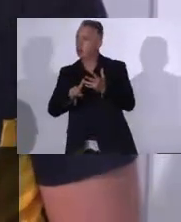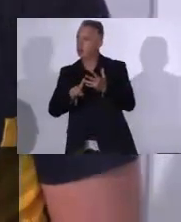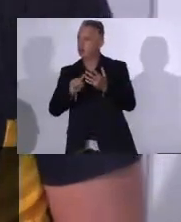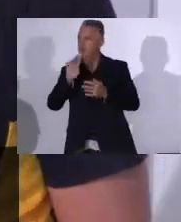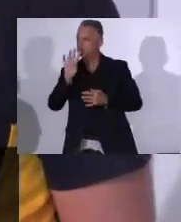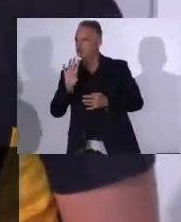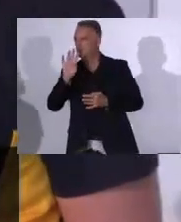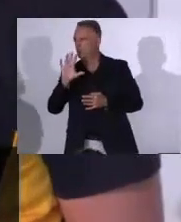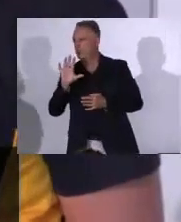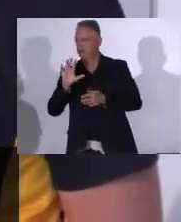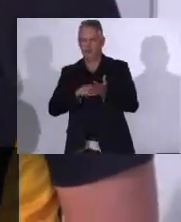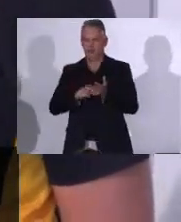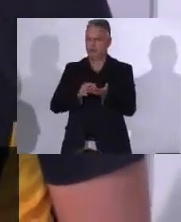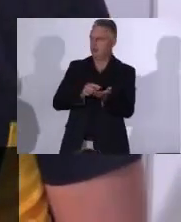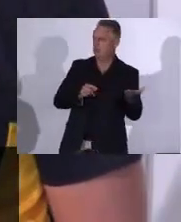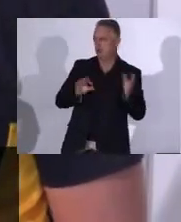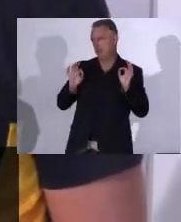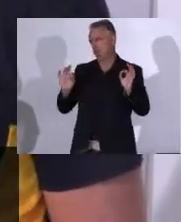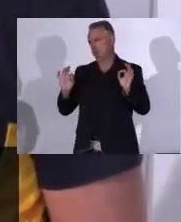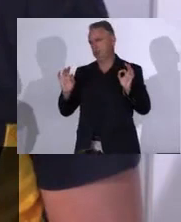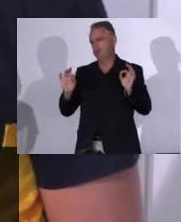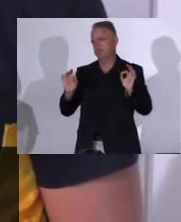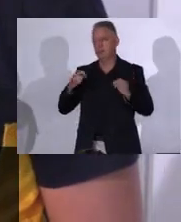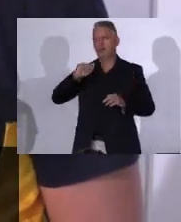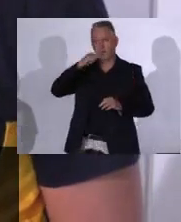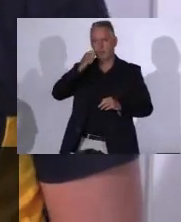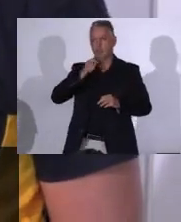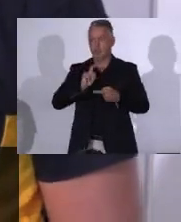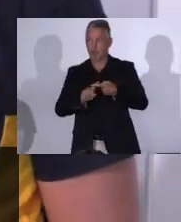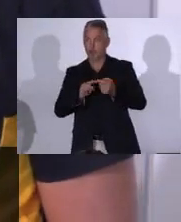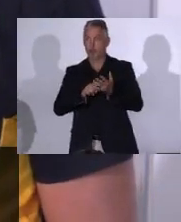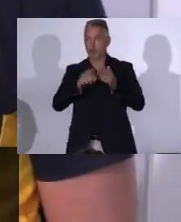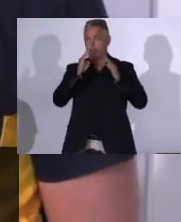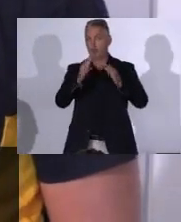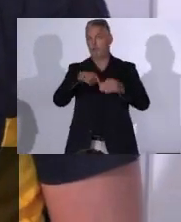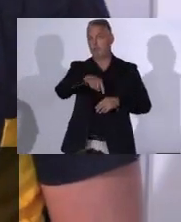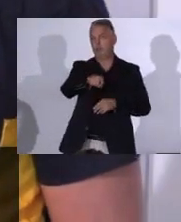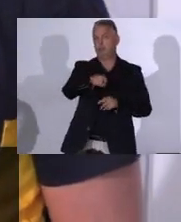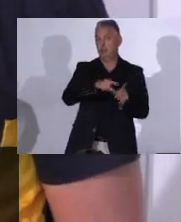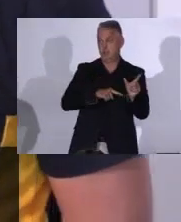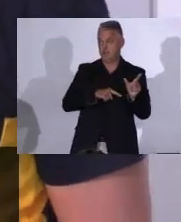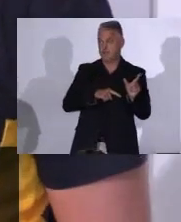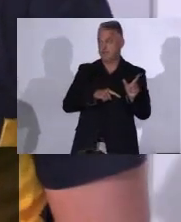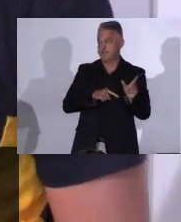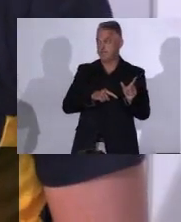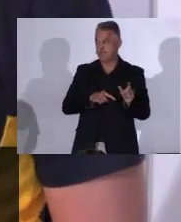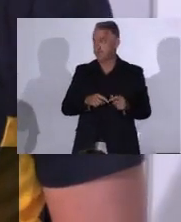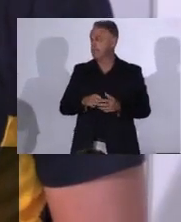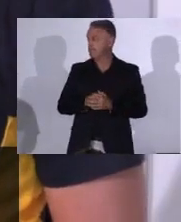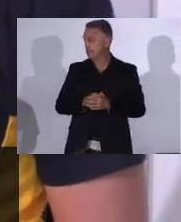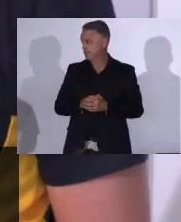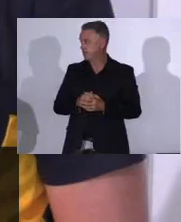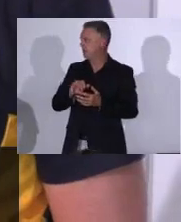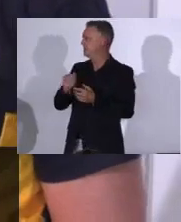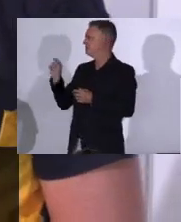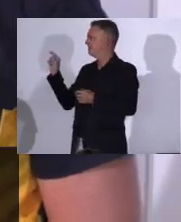great. And that's something that we'll definitely be focusing on this year. Through similarly to how Em was